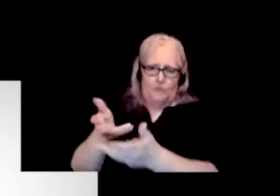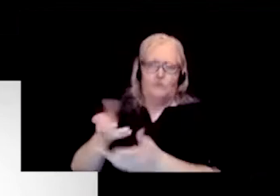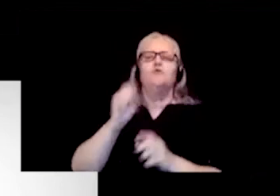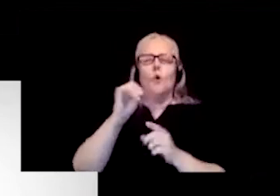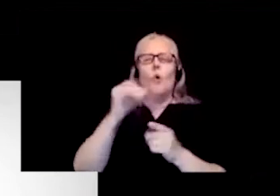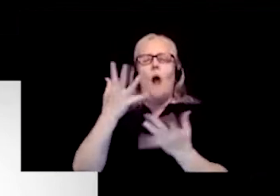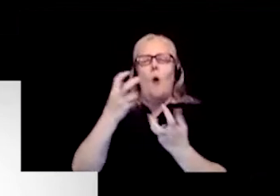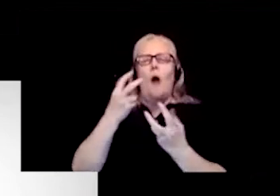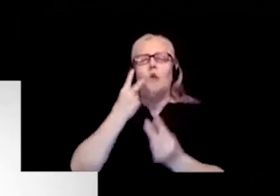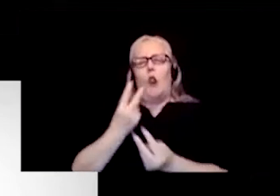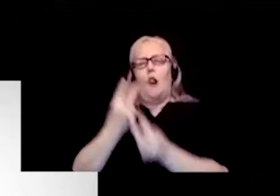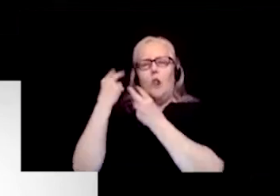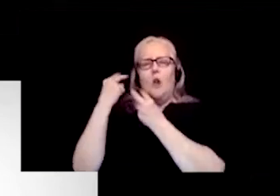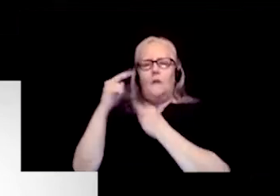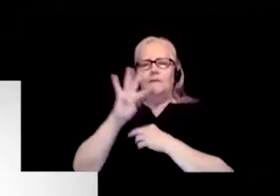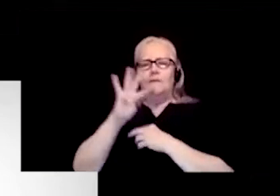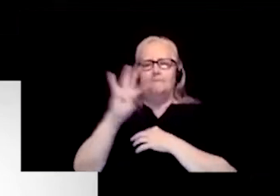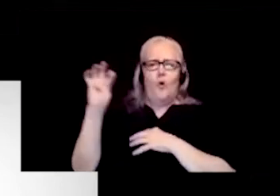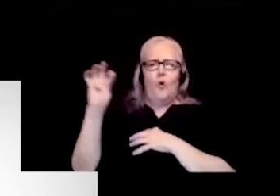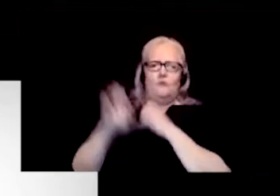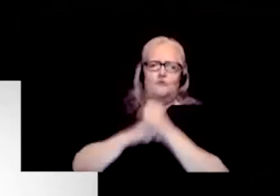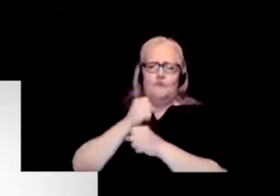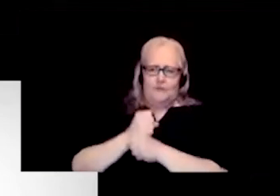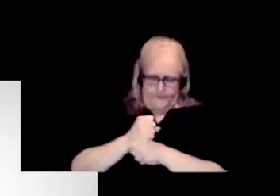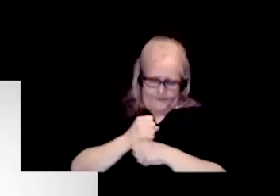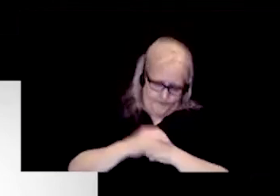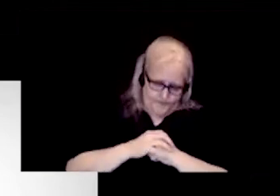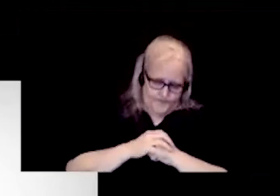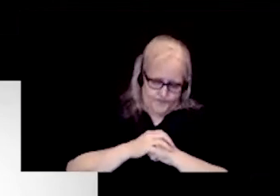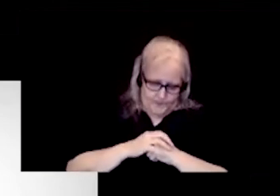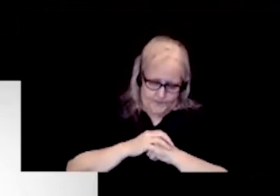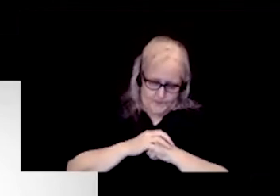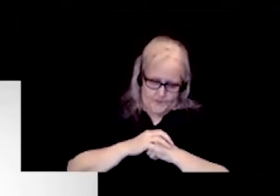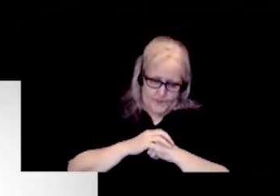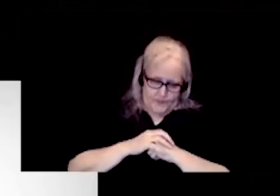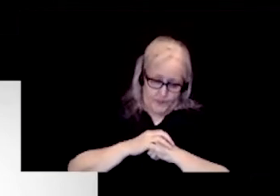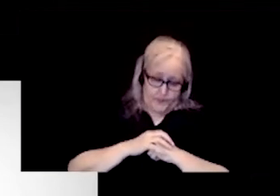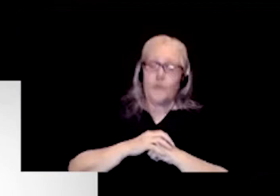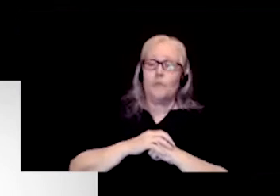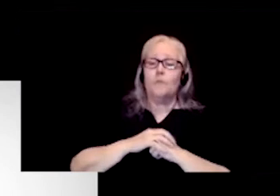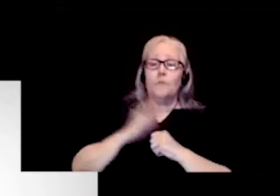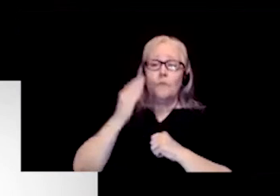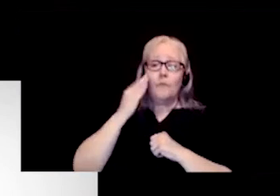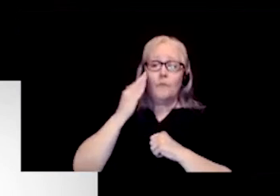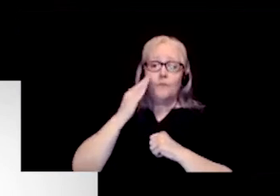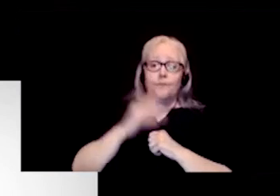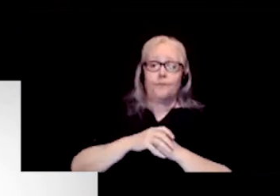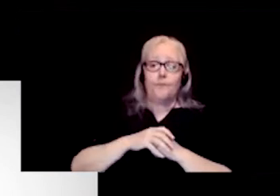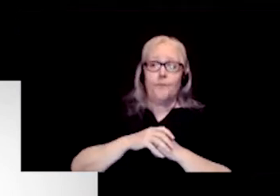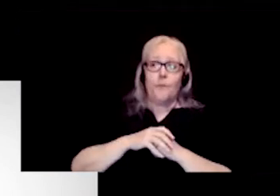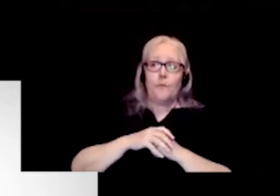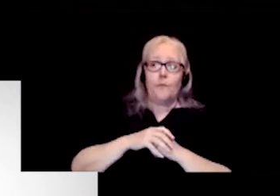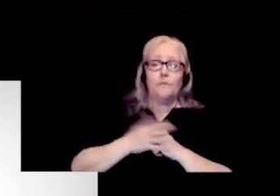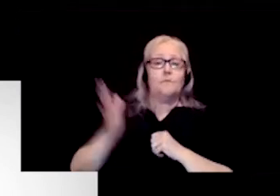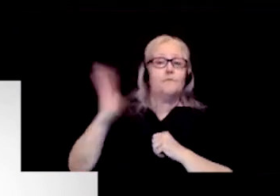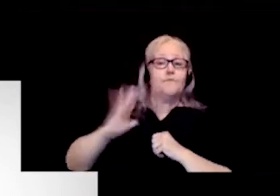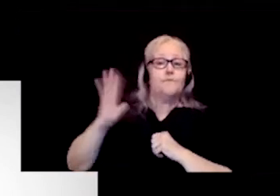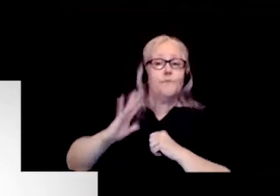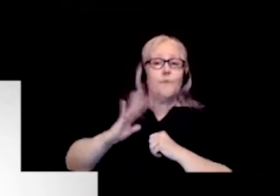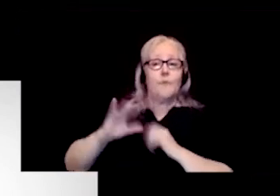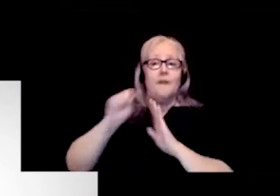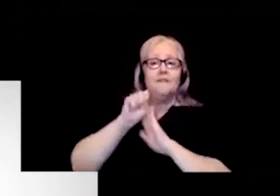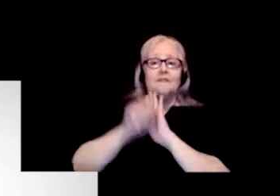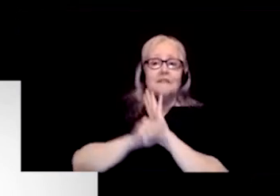400 years ago. We know 400 years ago that Massachusetts became the